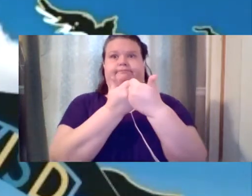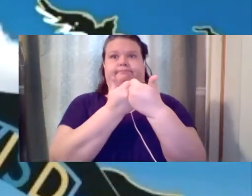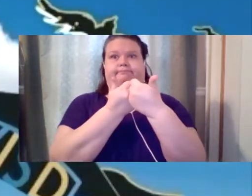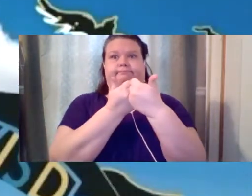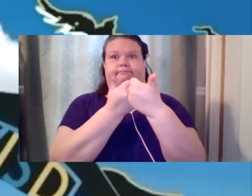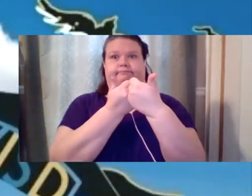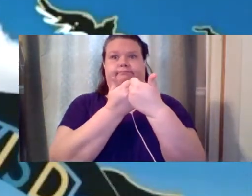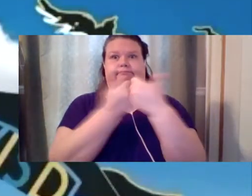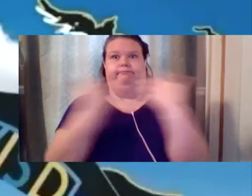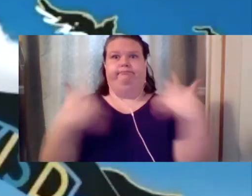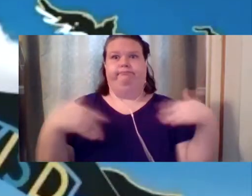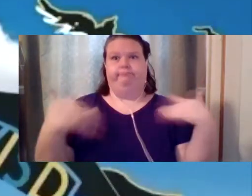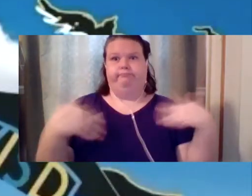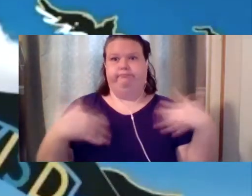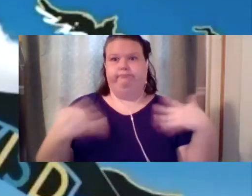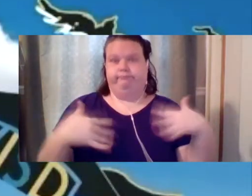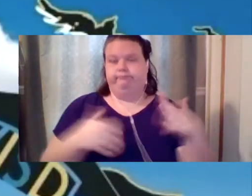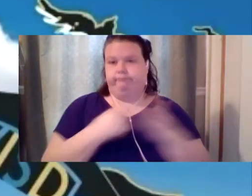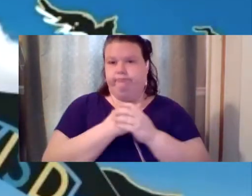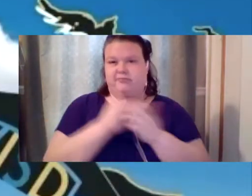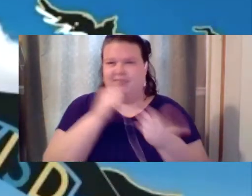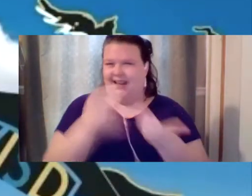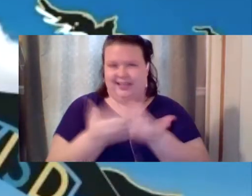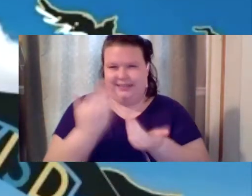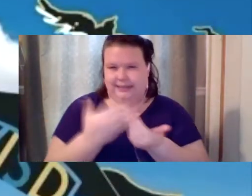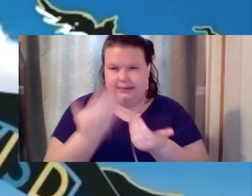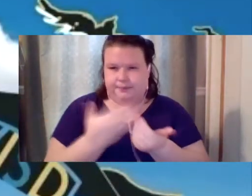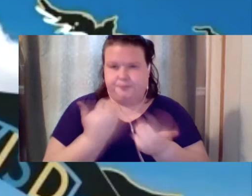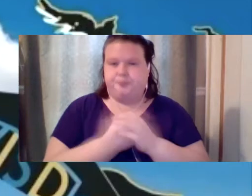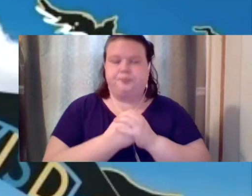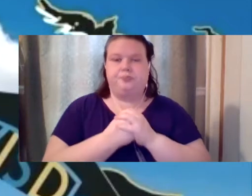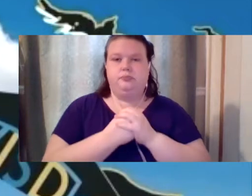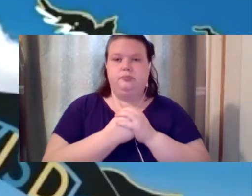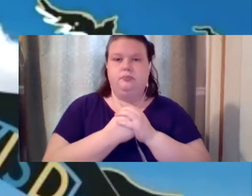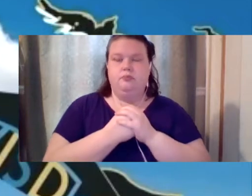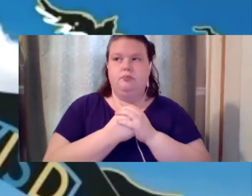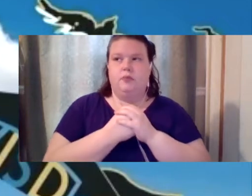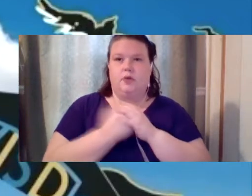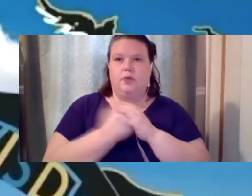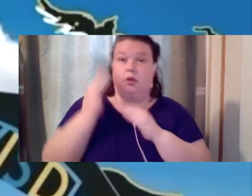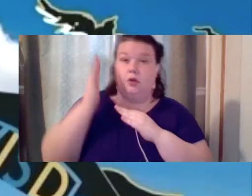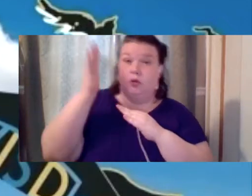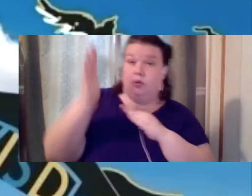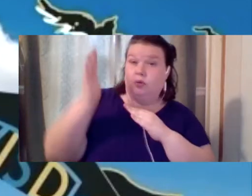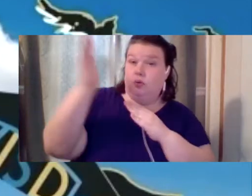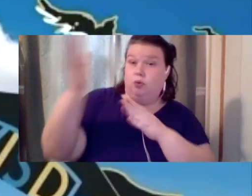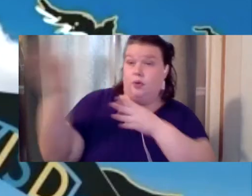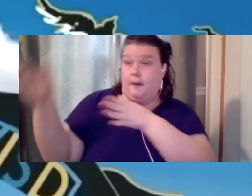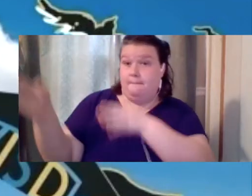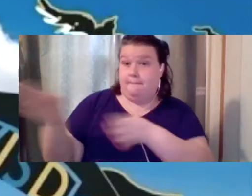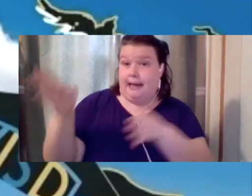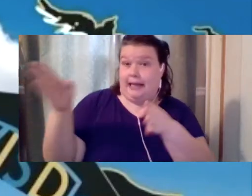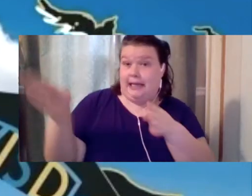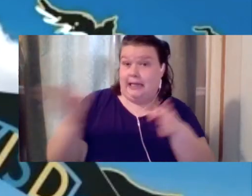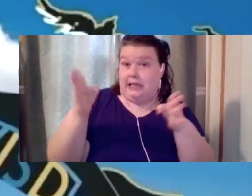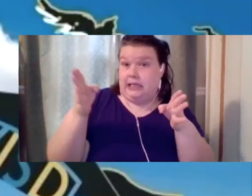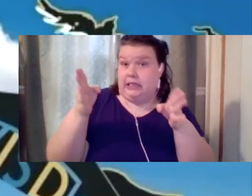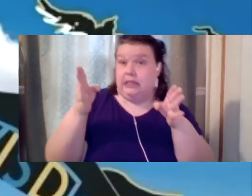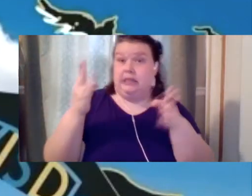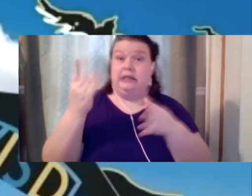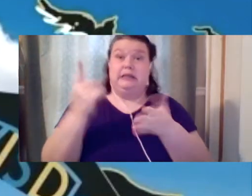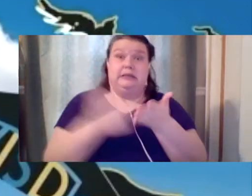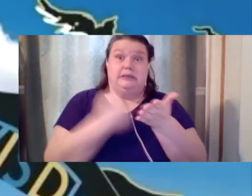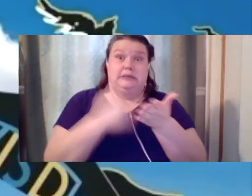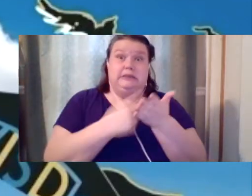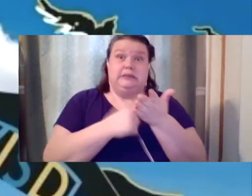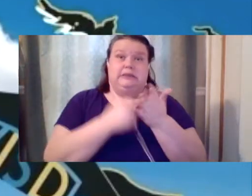as we have vision looking out, we try to fit at everything, you know, sometimes, you know, square blocks into a round hole and